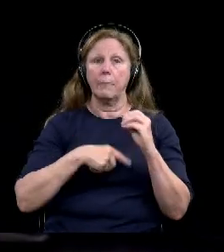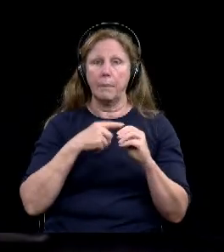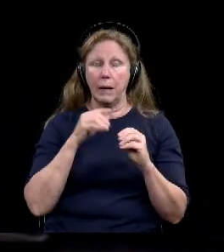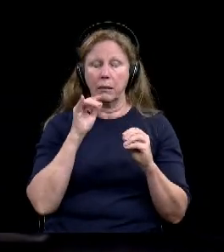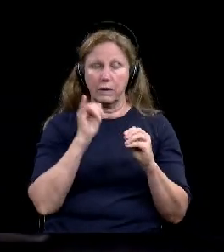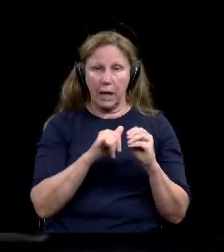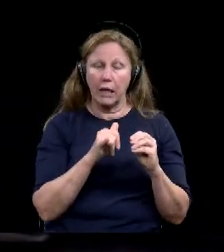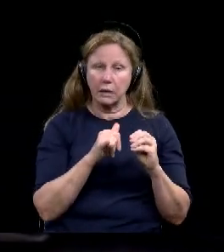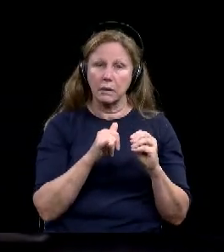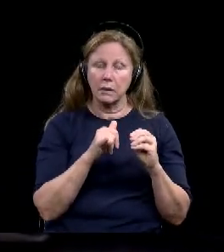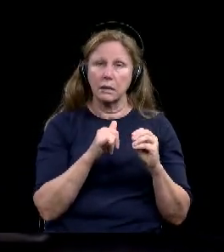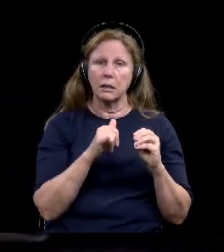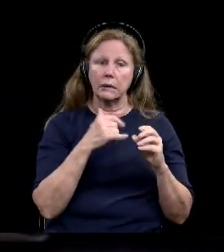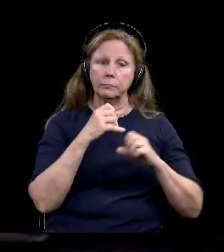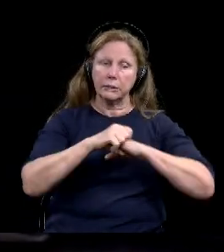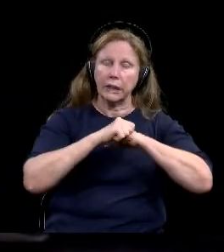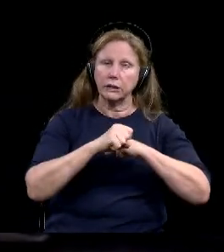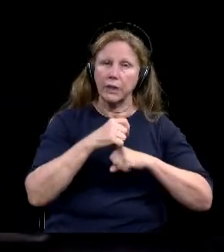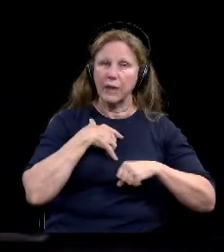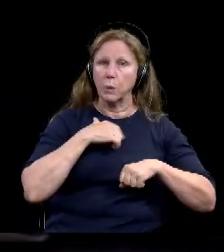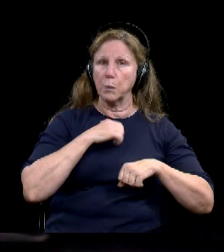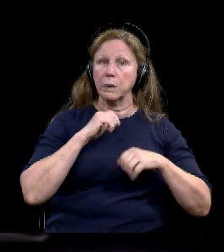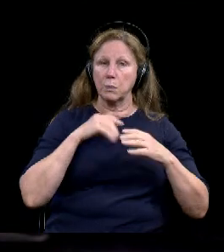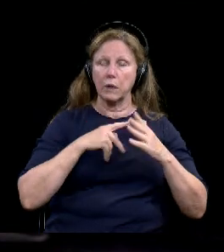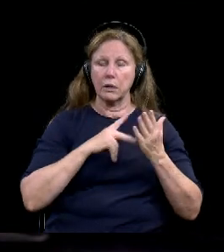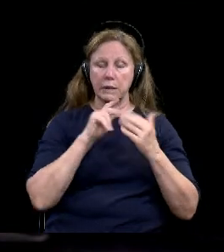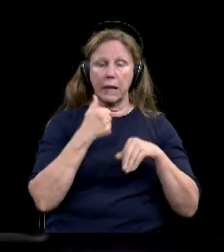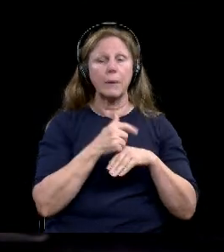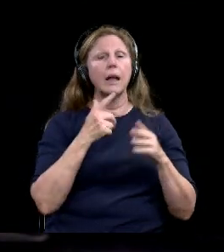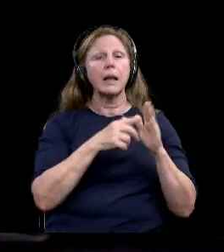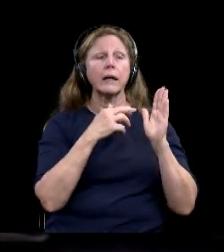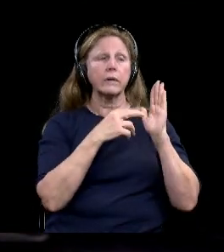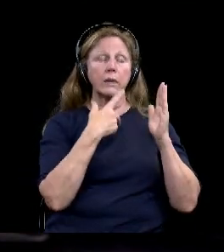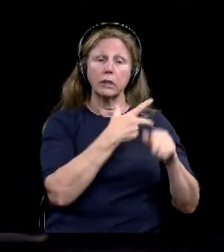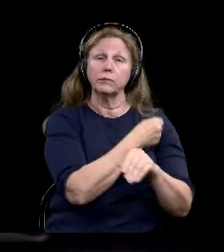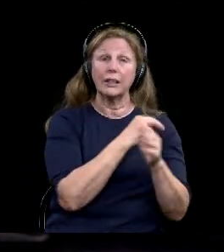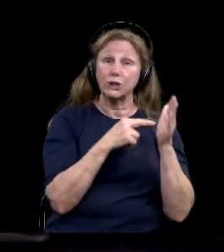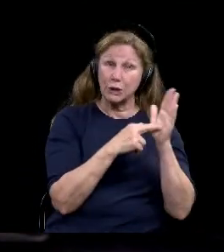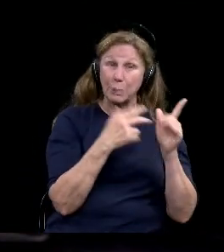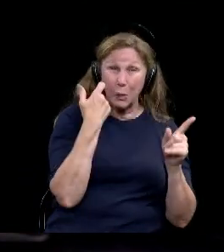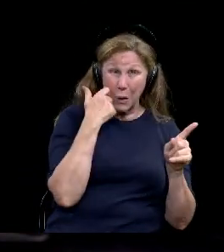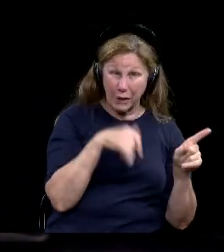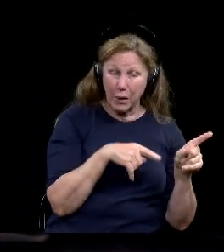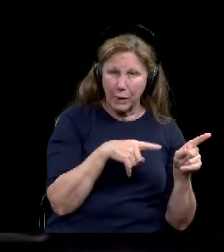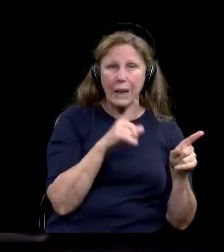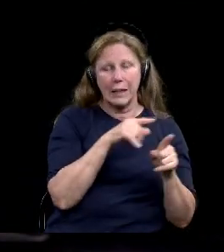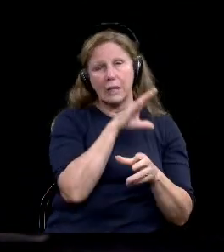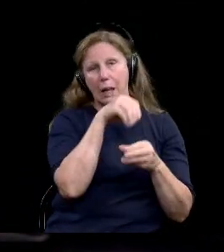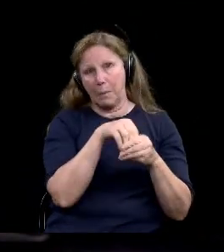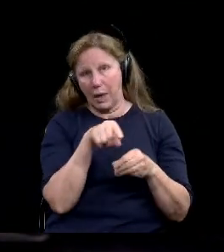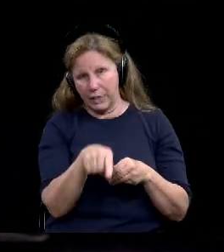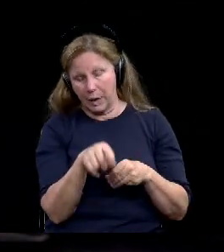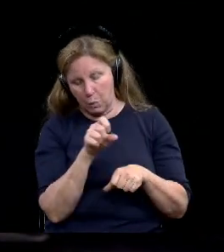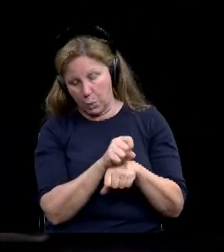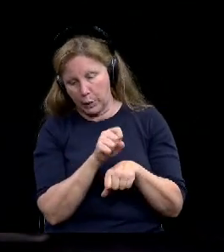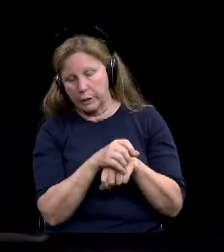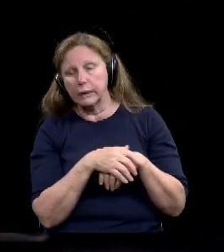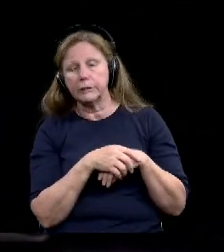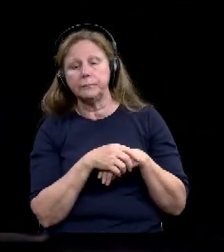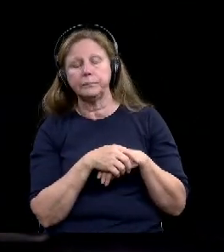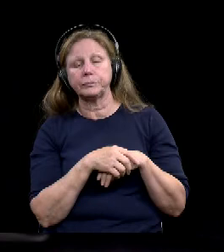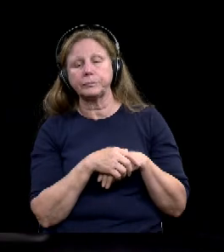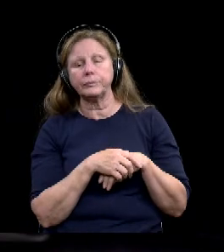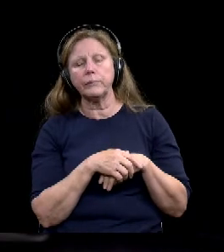of this effort. We have about 20 trained ambassadors right now that are able to answer commonly asked questions